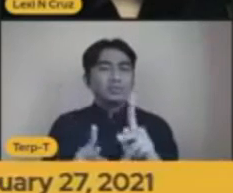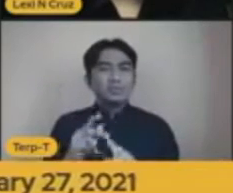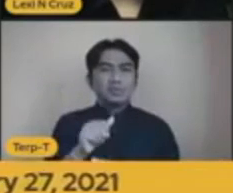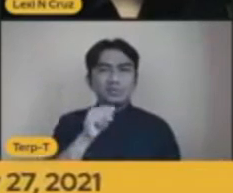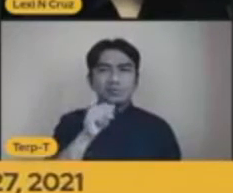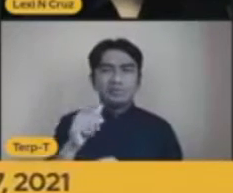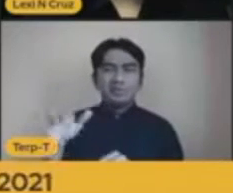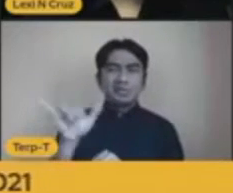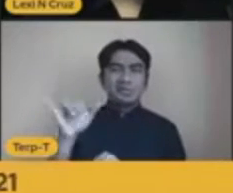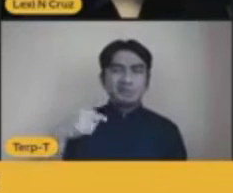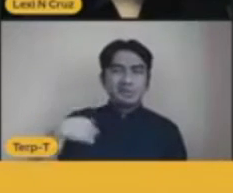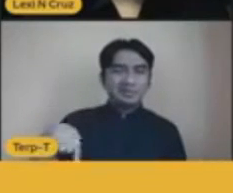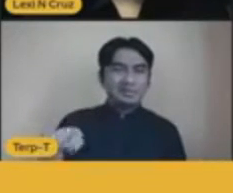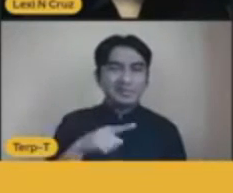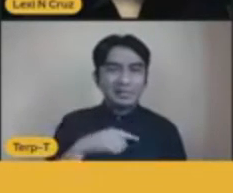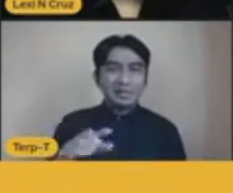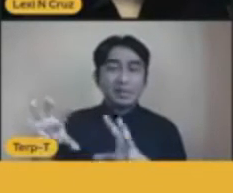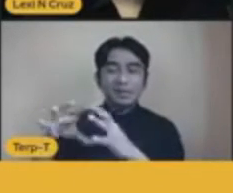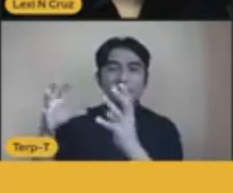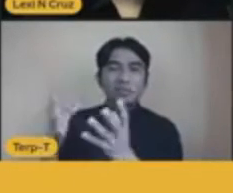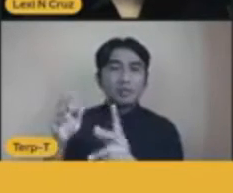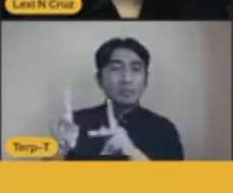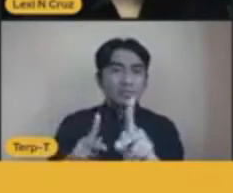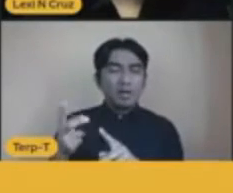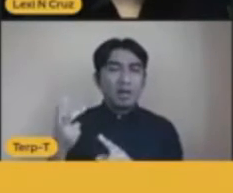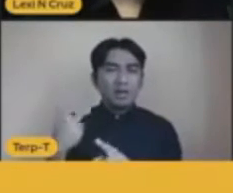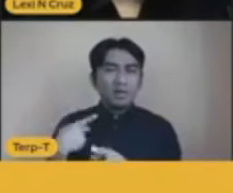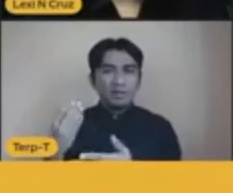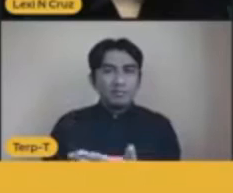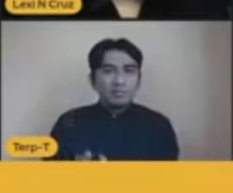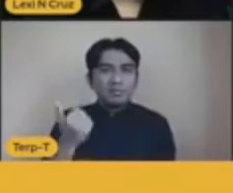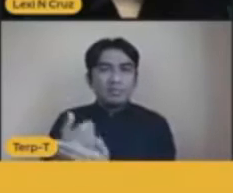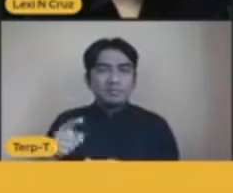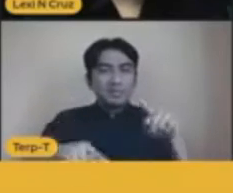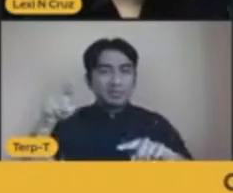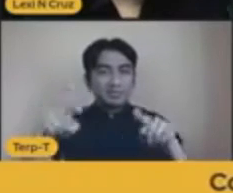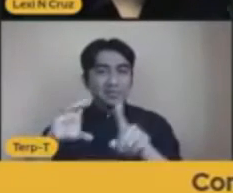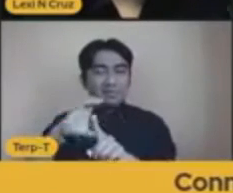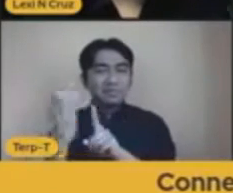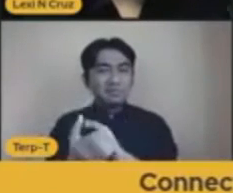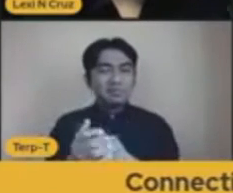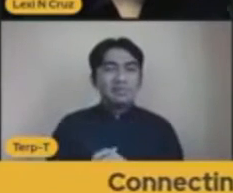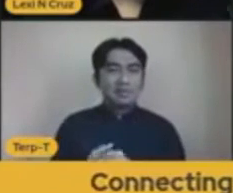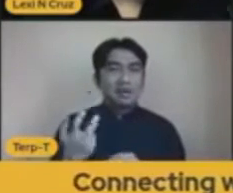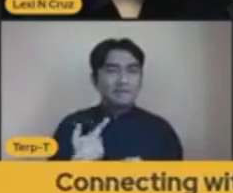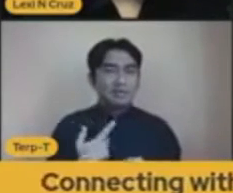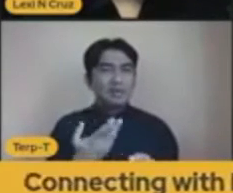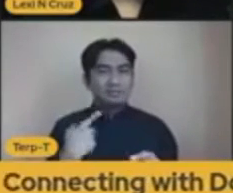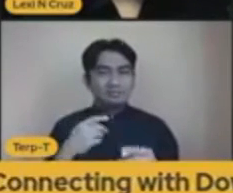us. And in this world, there are people who are born with different conditions. One of them being trisomy